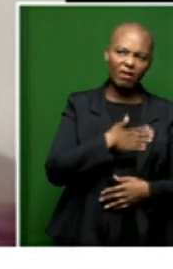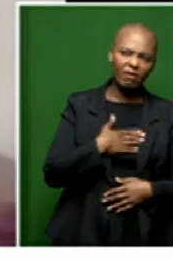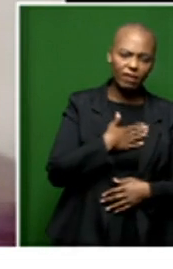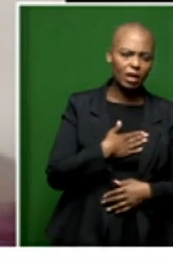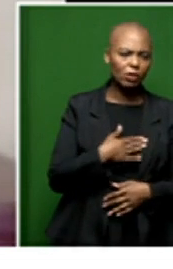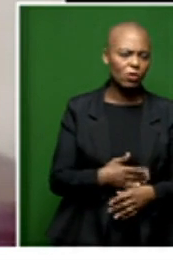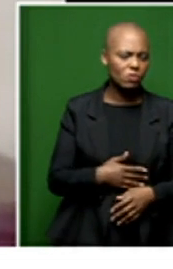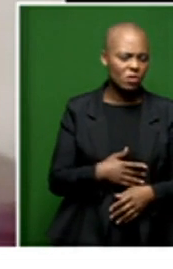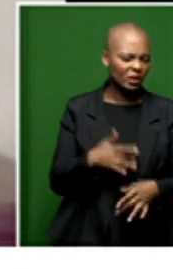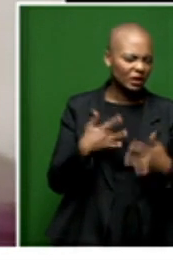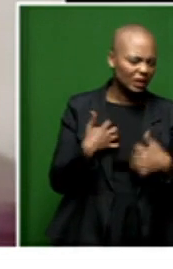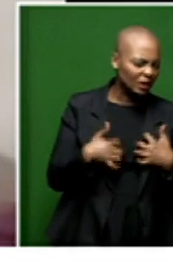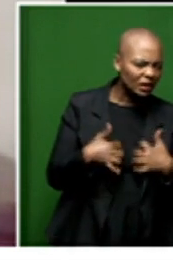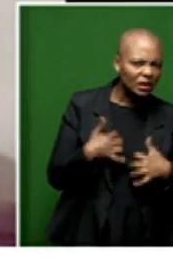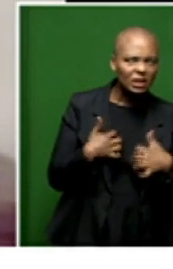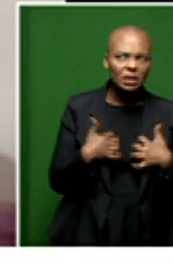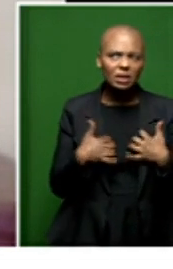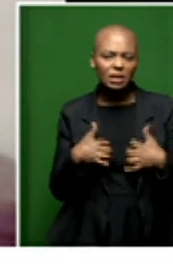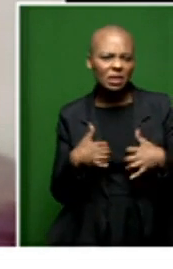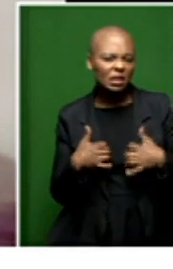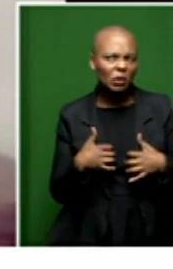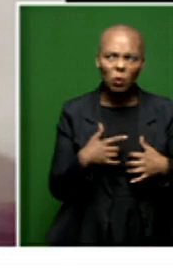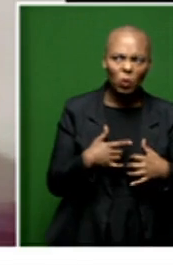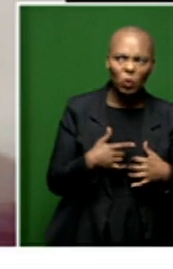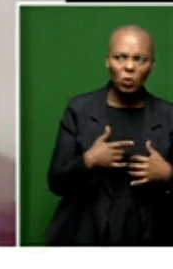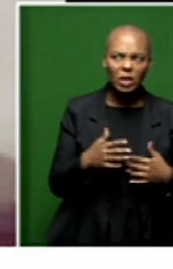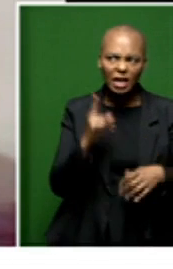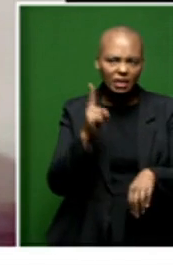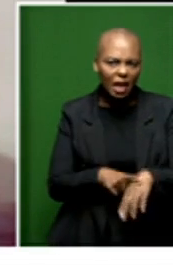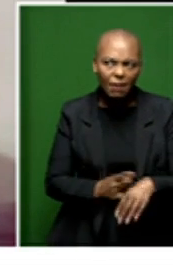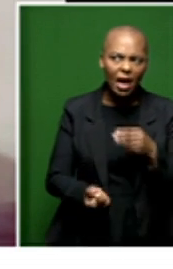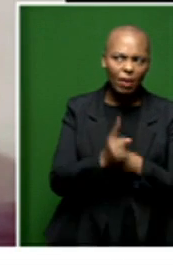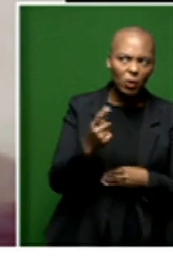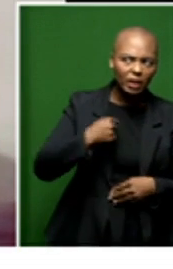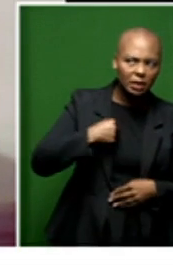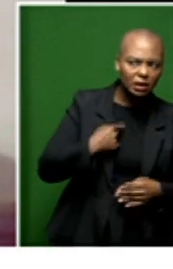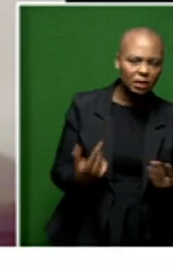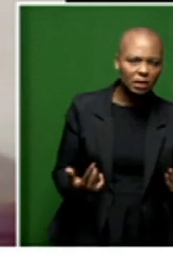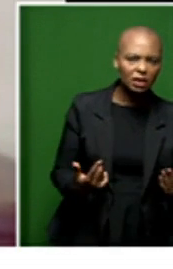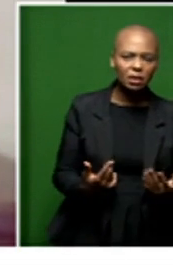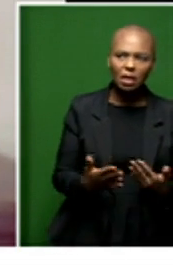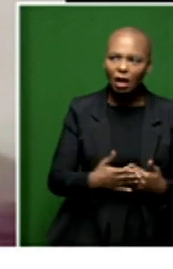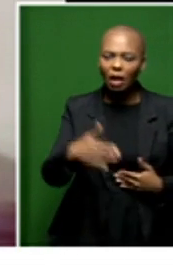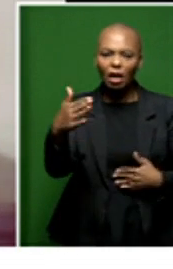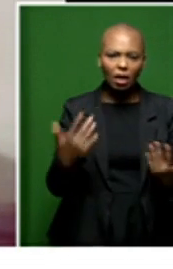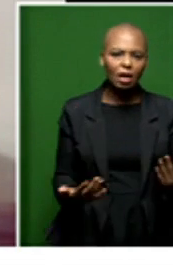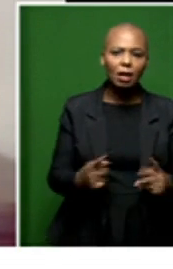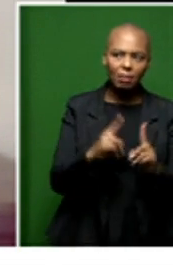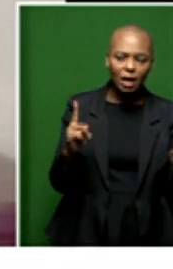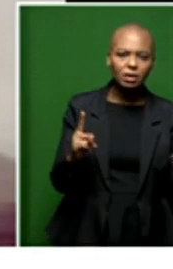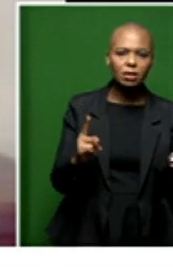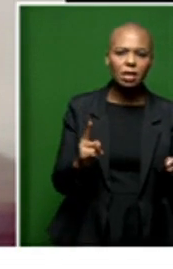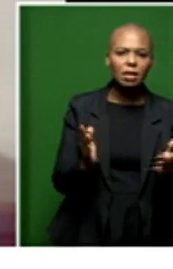bit nervous, wondering what they're going to encounter. But I see people find a new sense